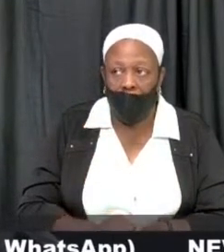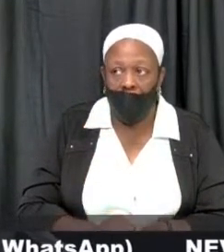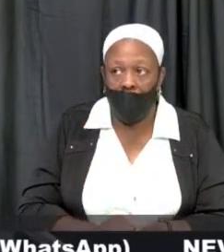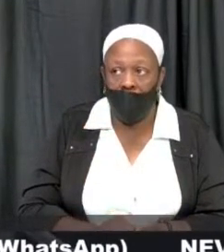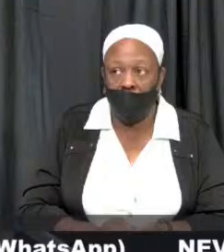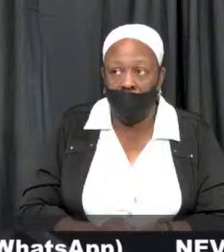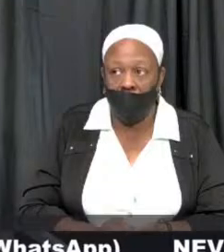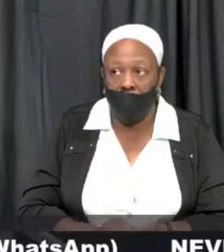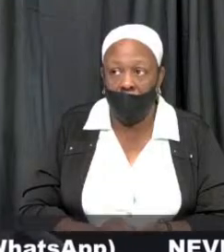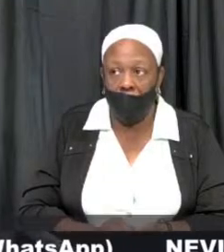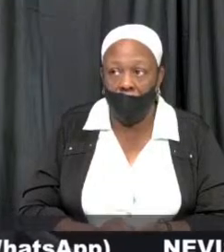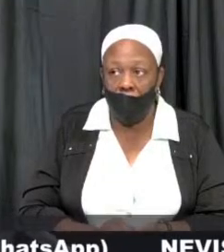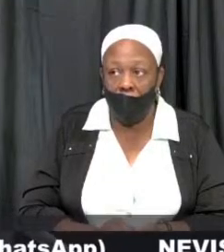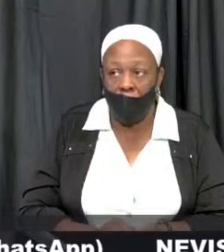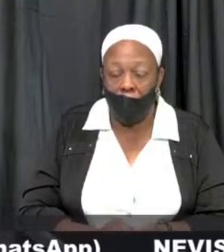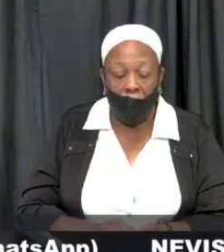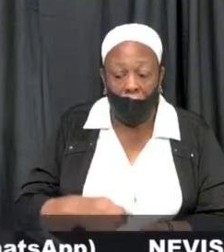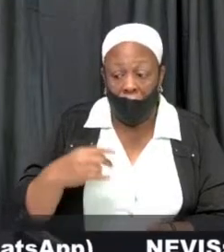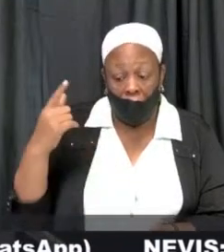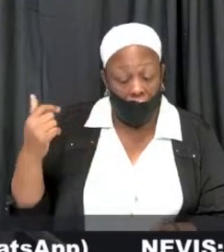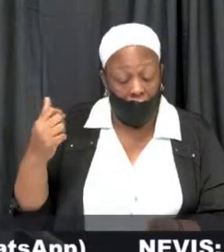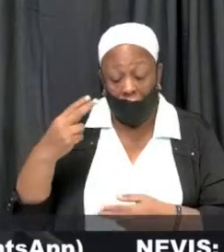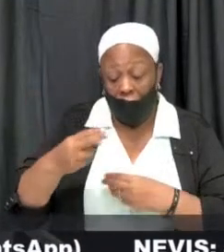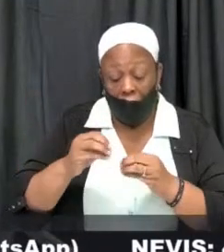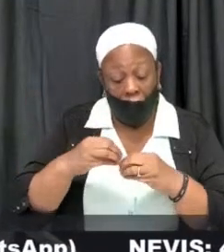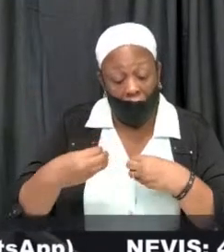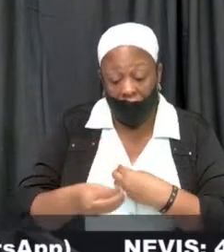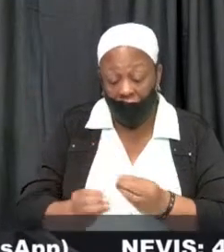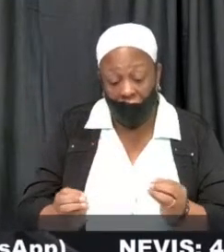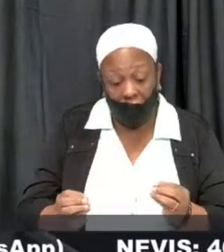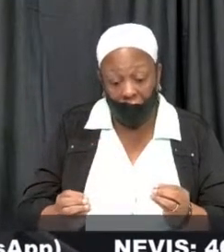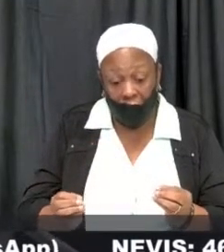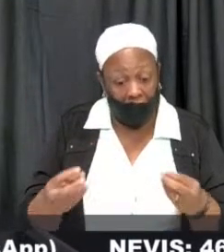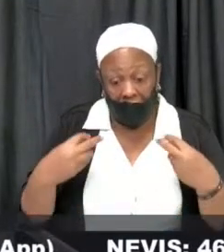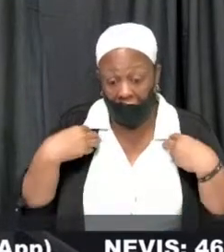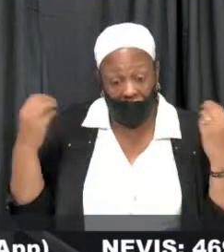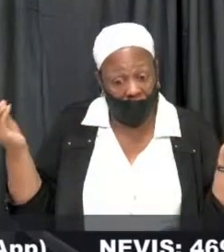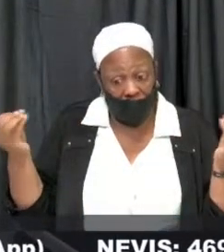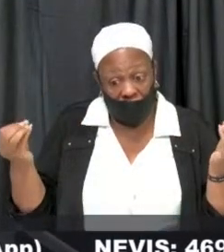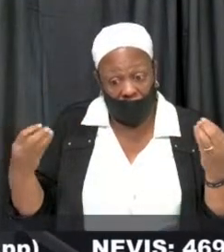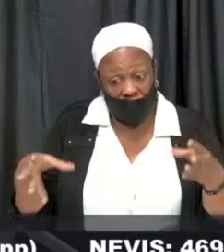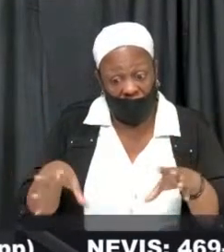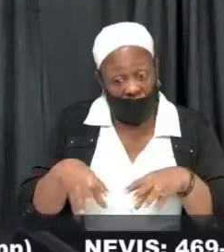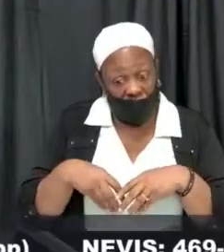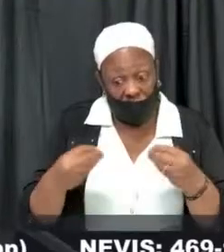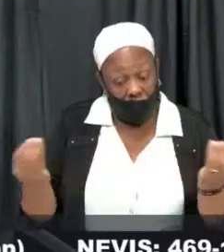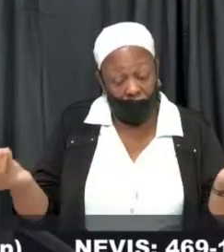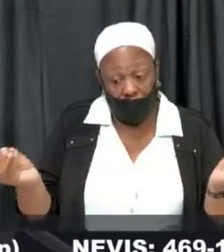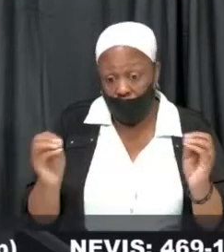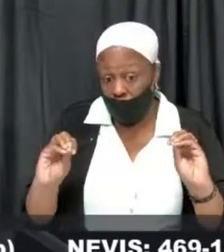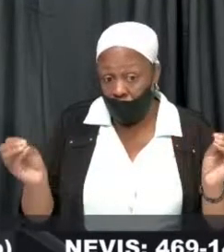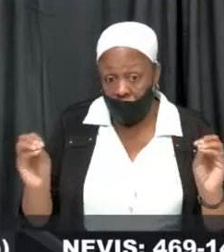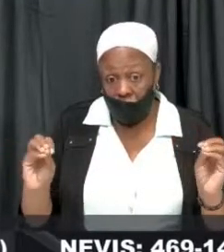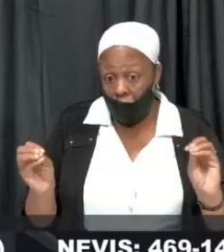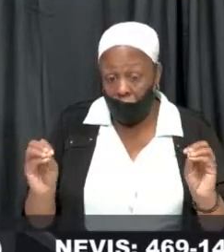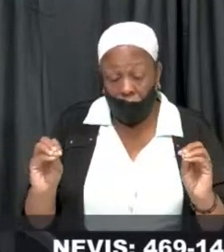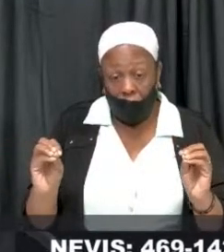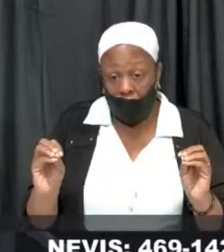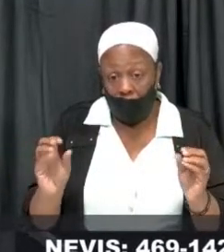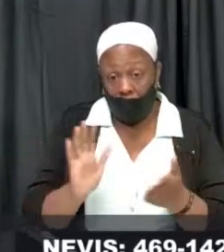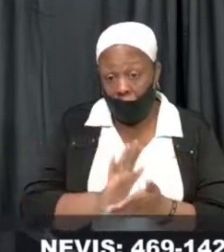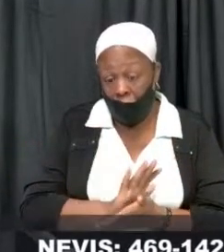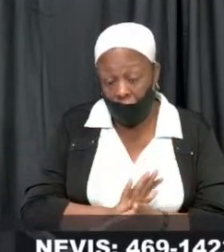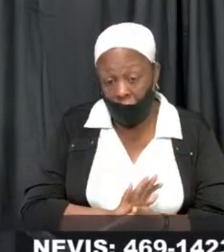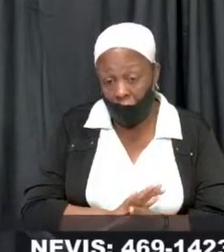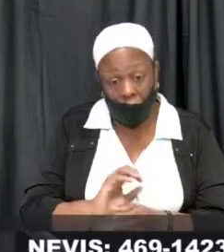that his office has not received any such order, any